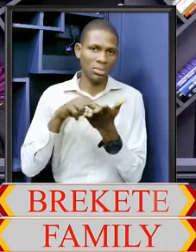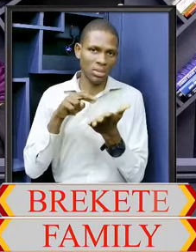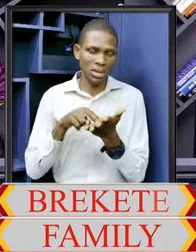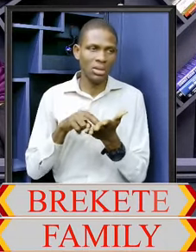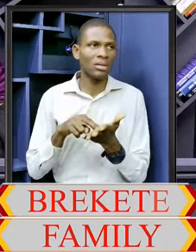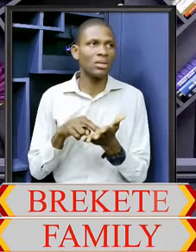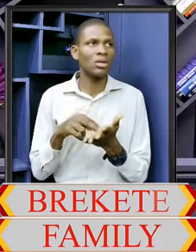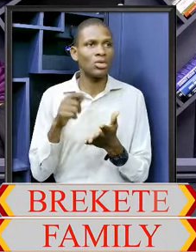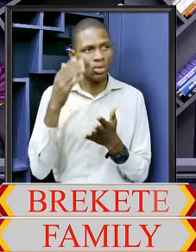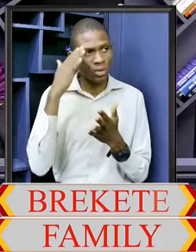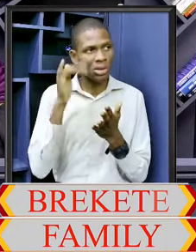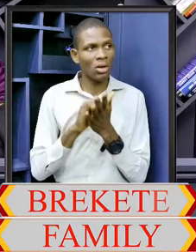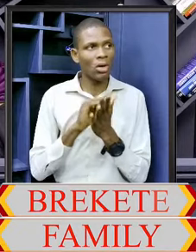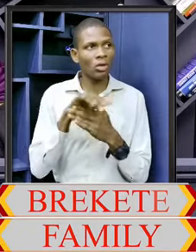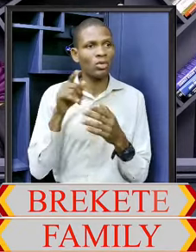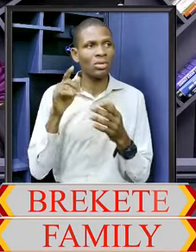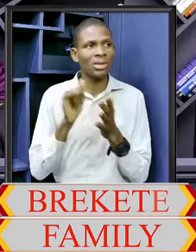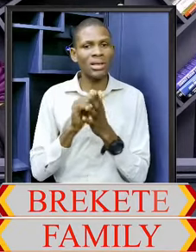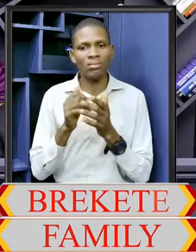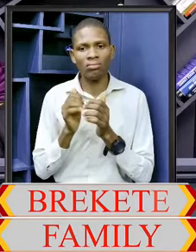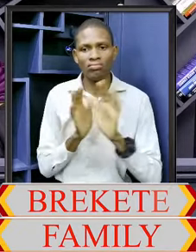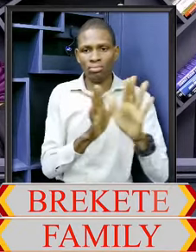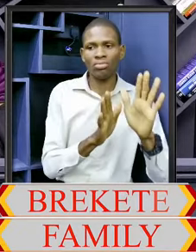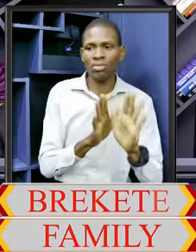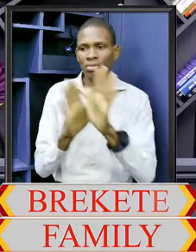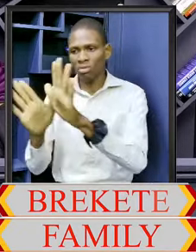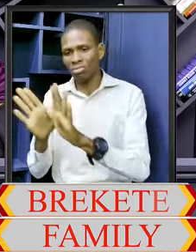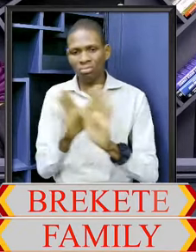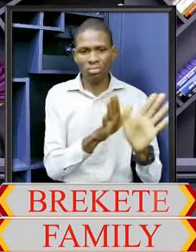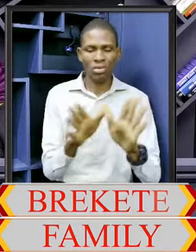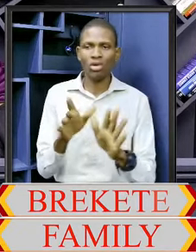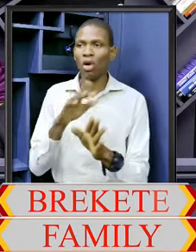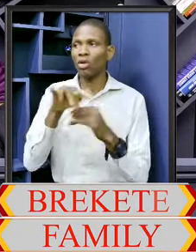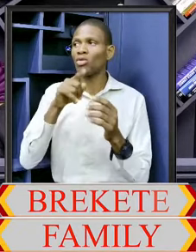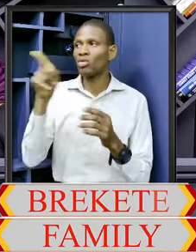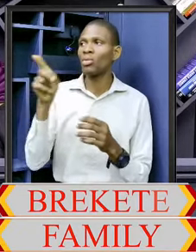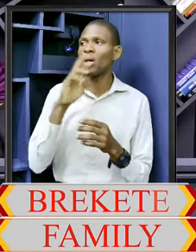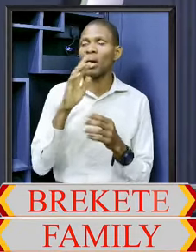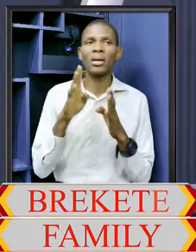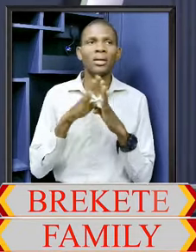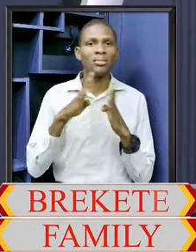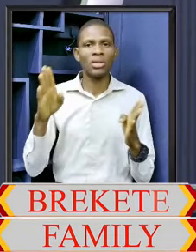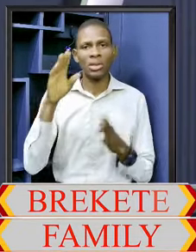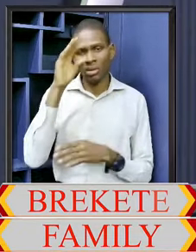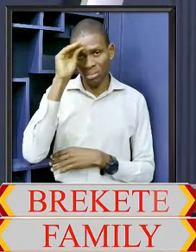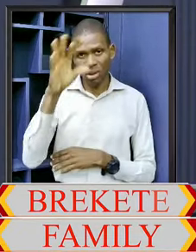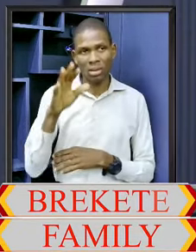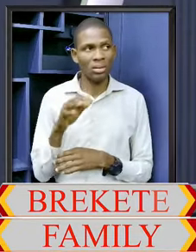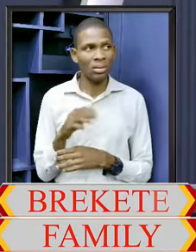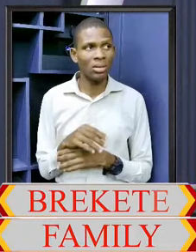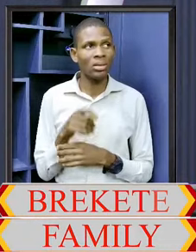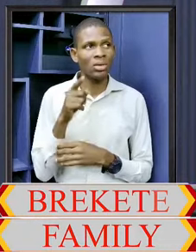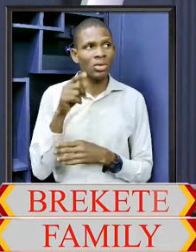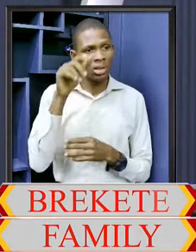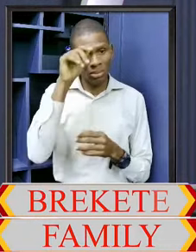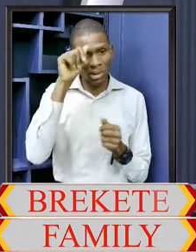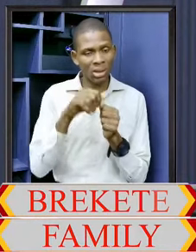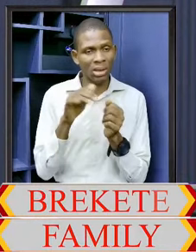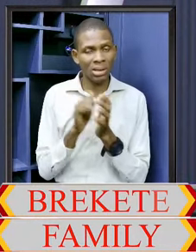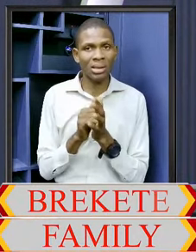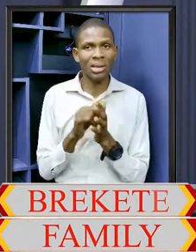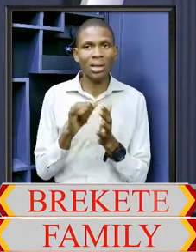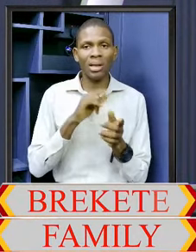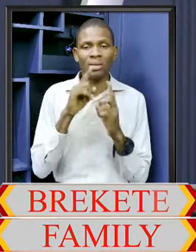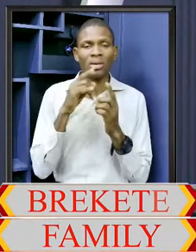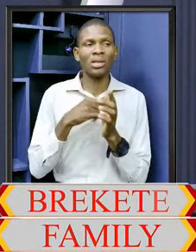say, all of Ona where they drag this thing, na big man Ona be. Yeah. Eh? Yes. Ona remember, sir, I've been talking